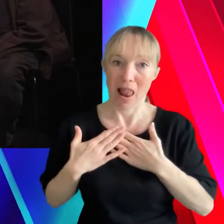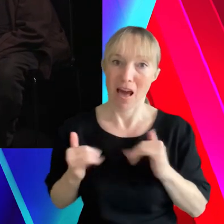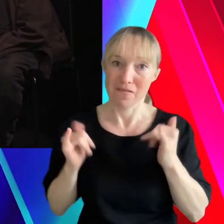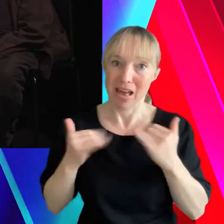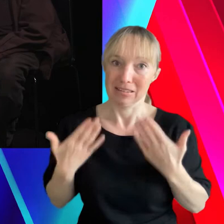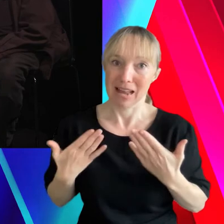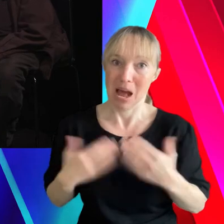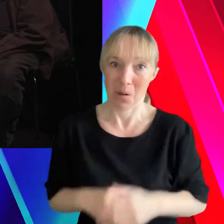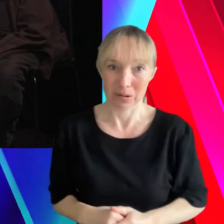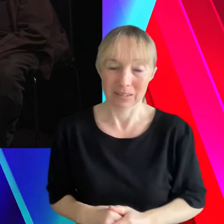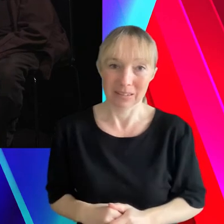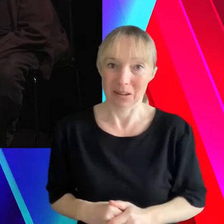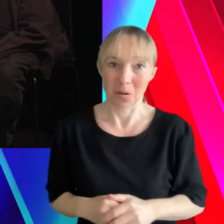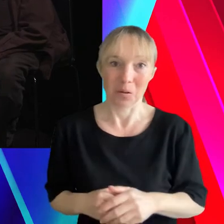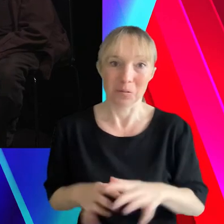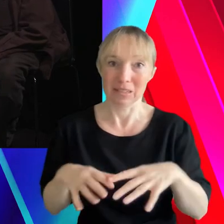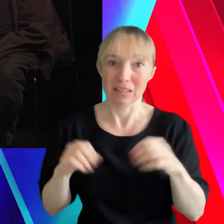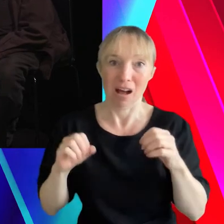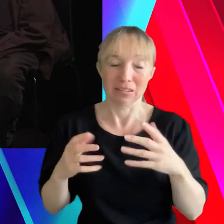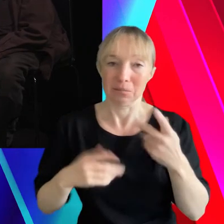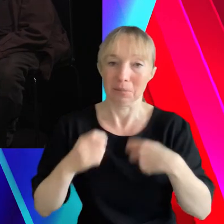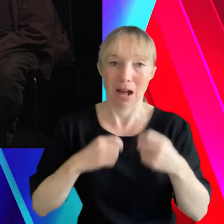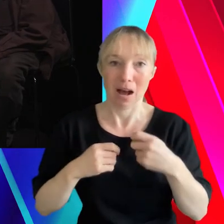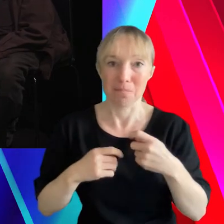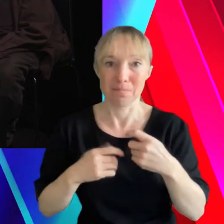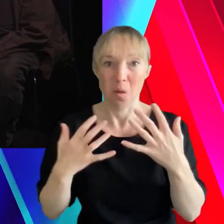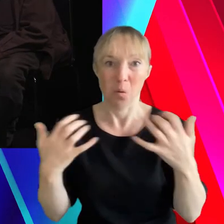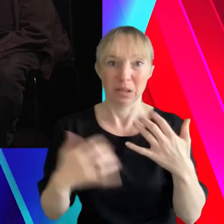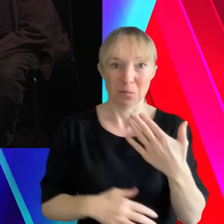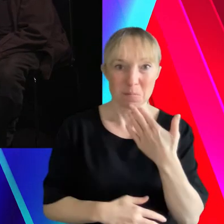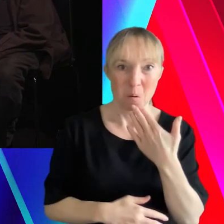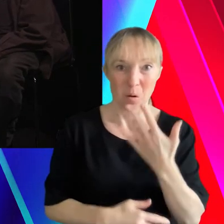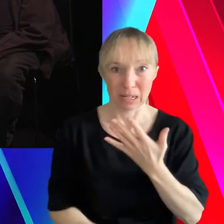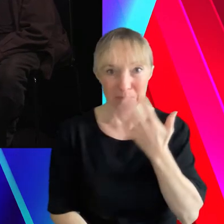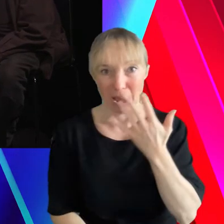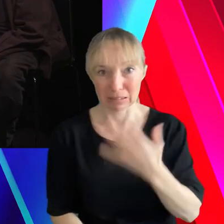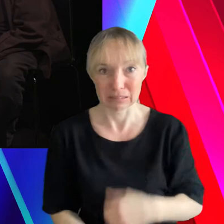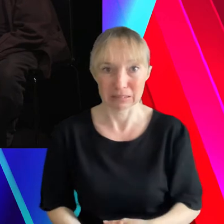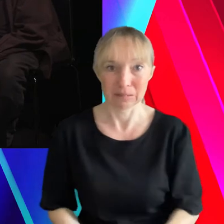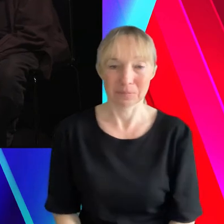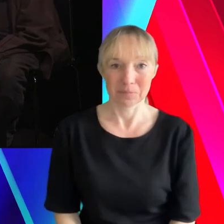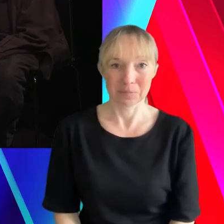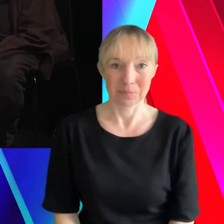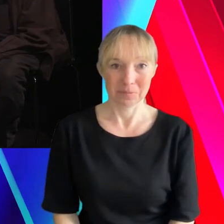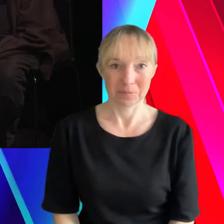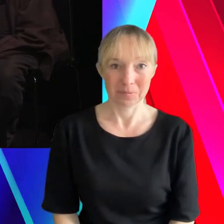which, I mean, otherwise you'll all start drifting away because you'll be both bored and embarrassed by this.